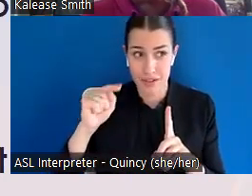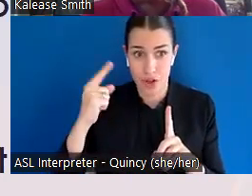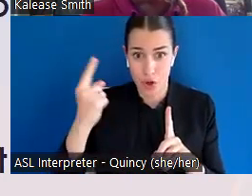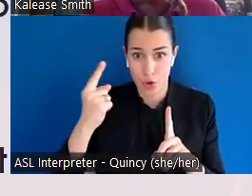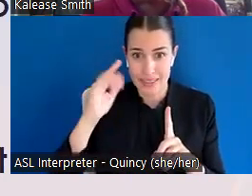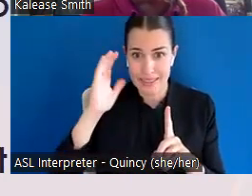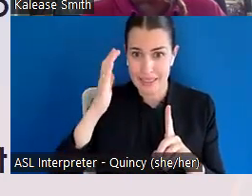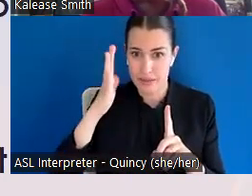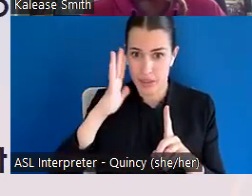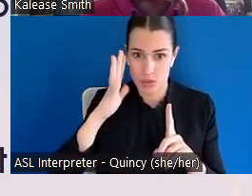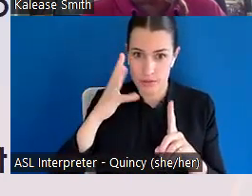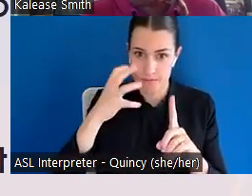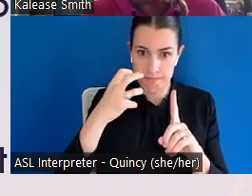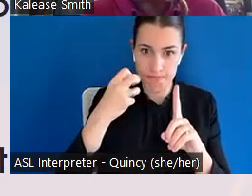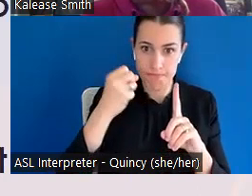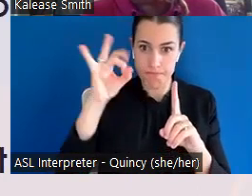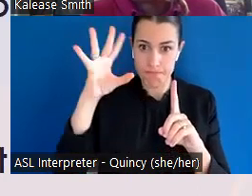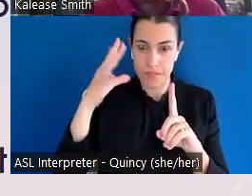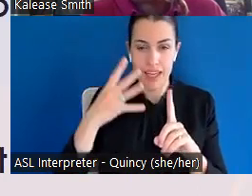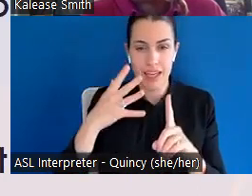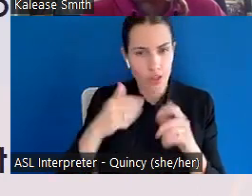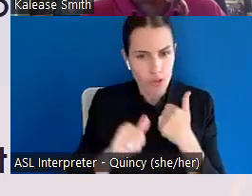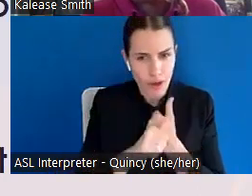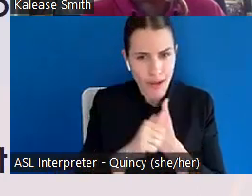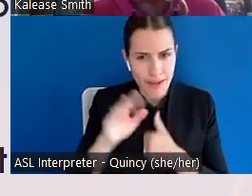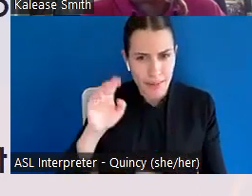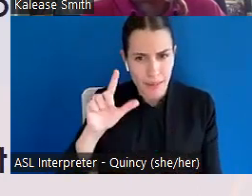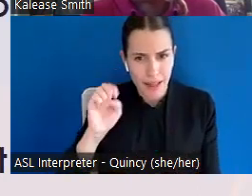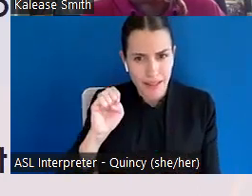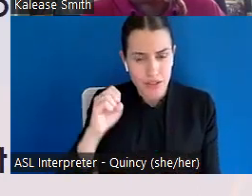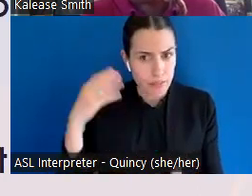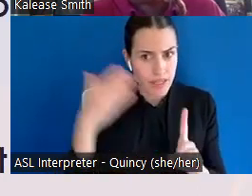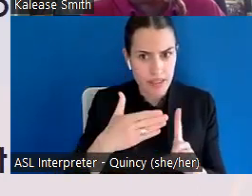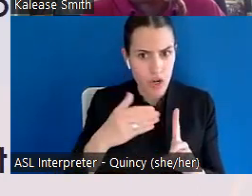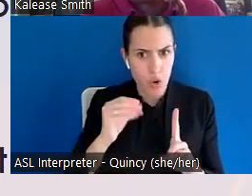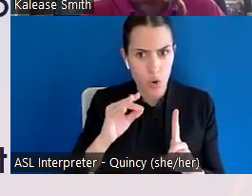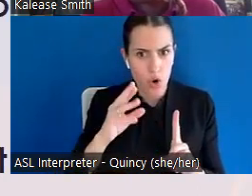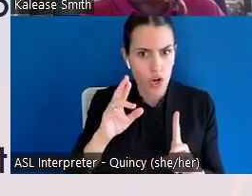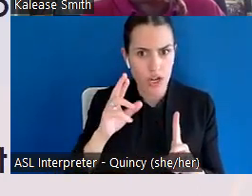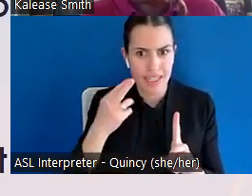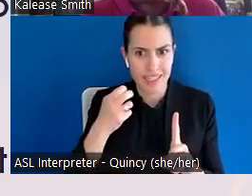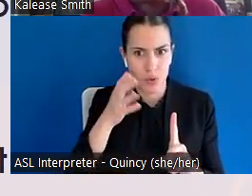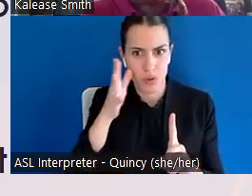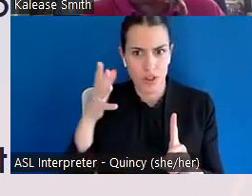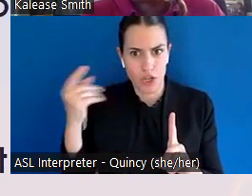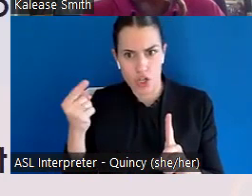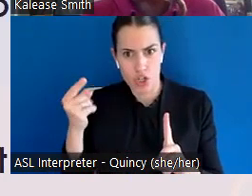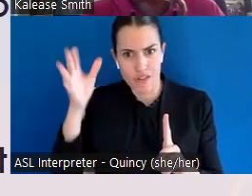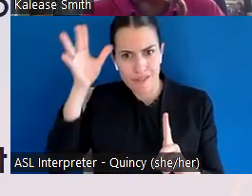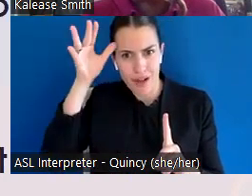of violence. He is threatening Belle to be there, or else he will hurt Belle's